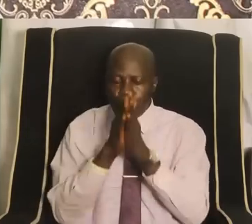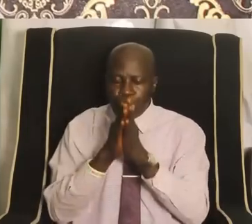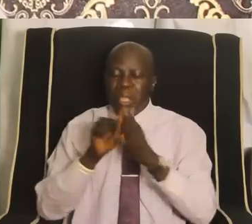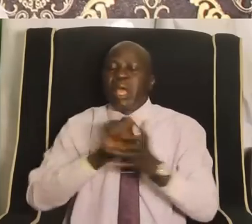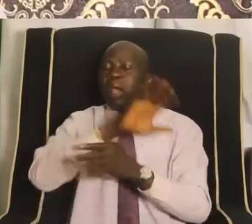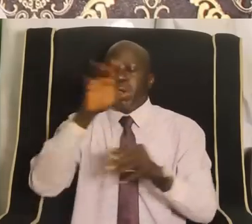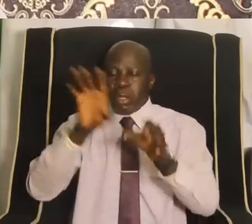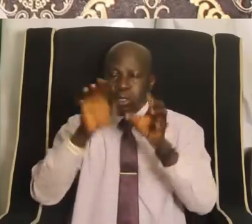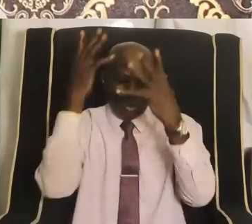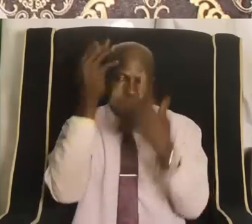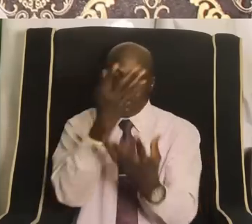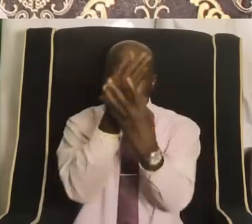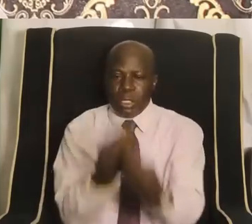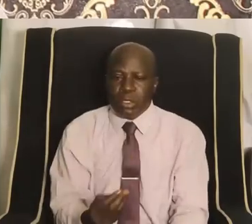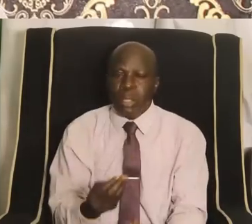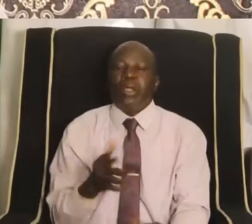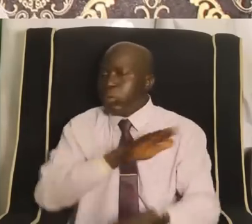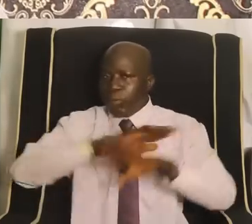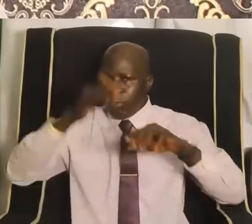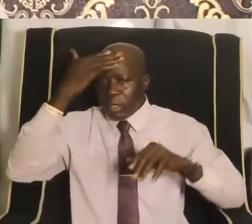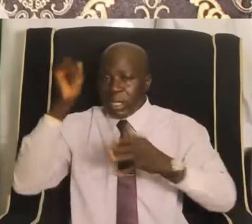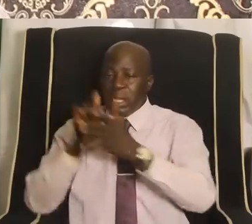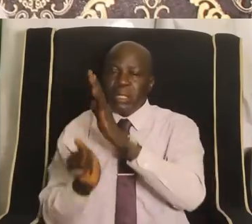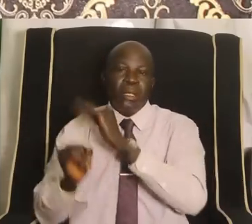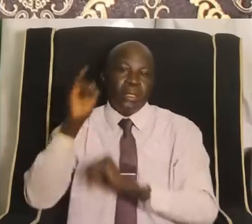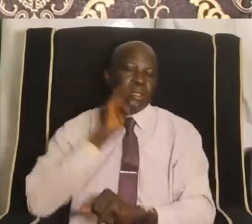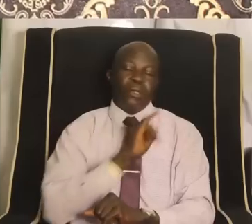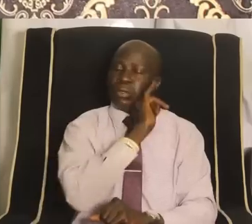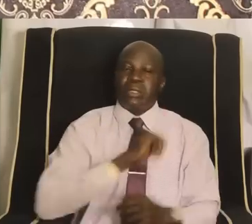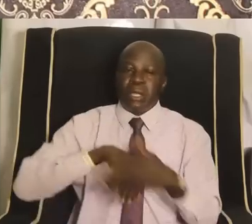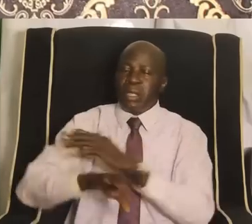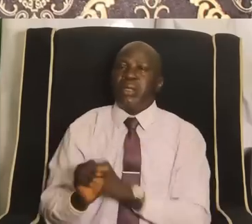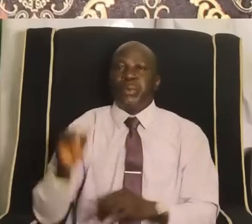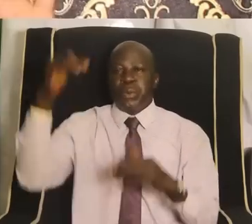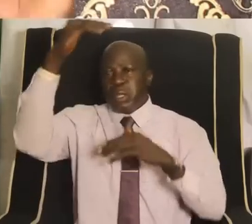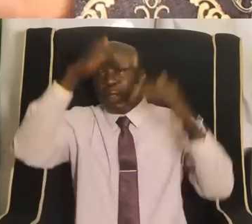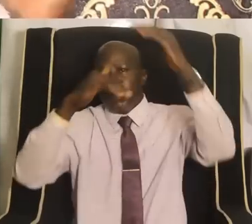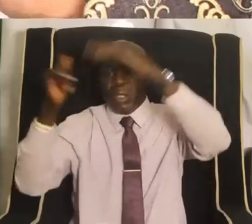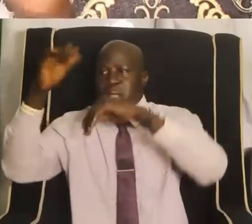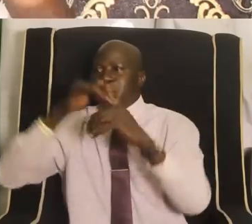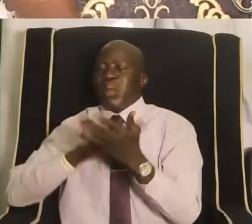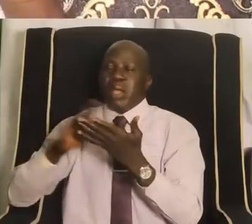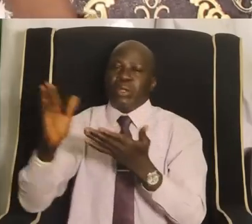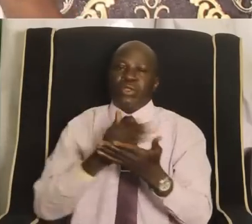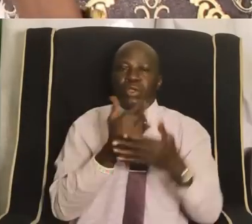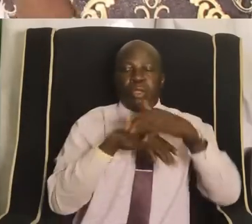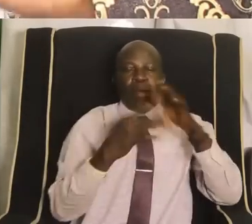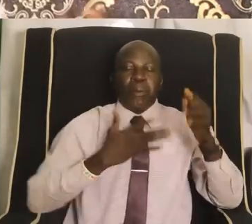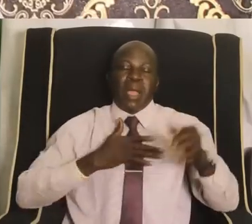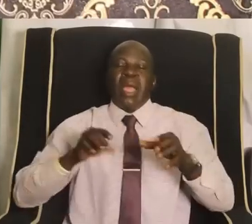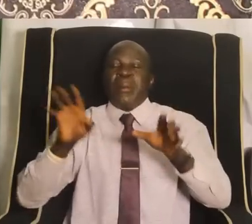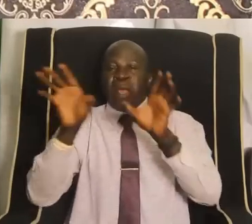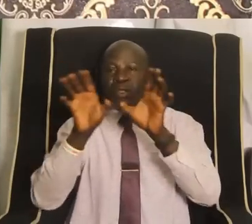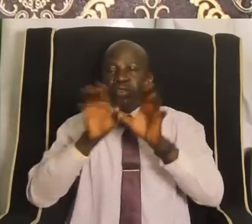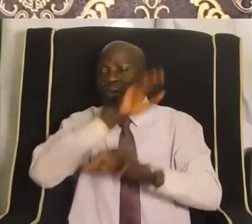be settled. Don't forget that. Mental room. Oh, we need to be. Ile